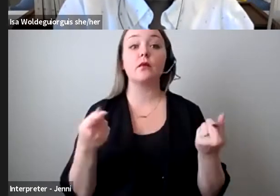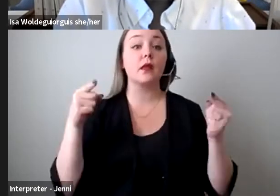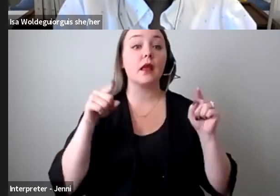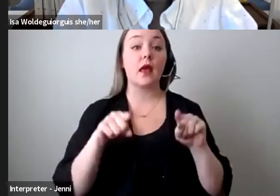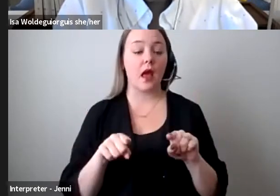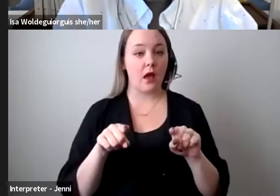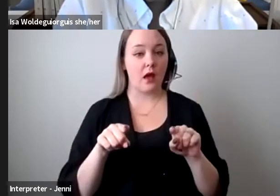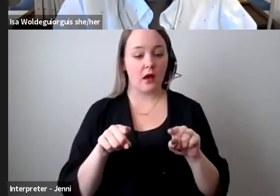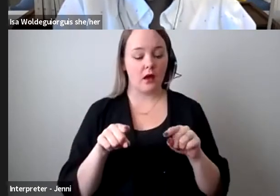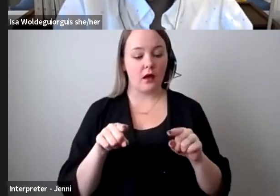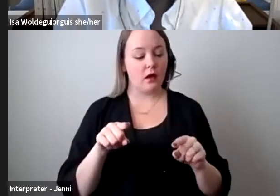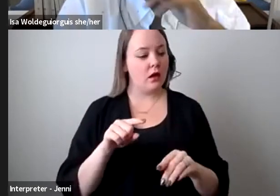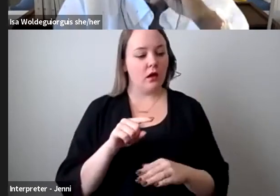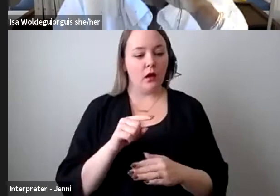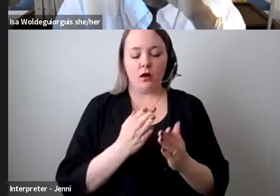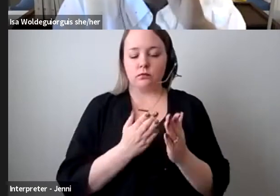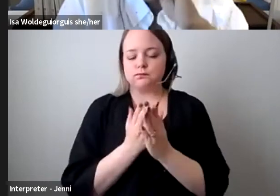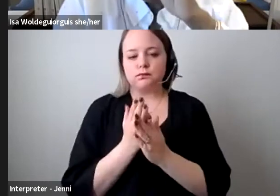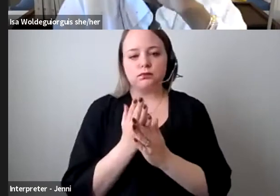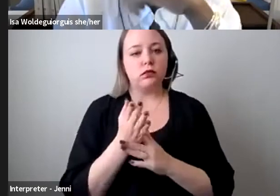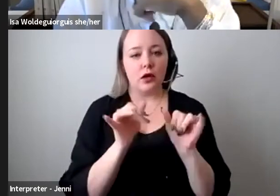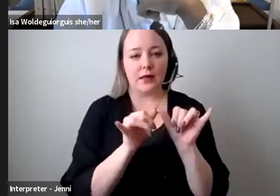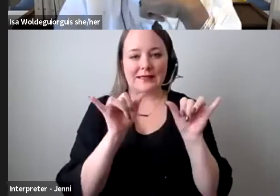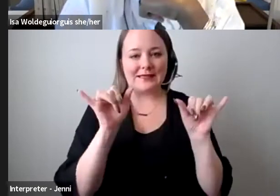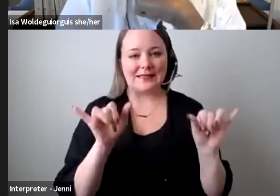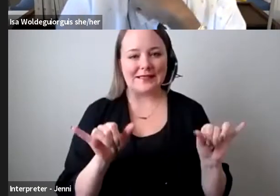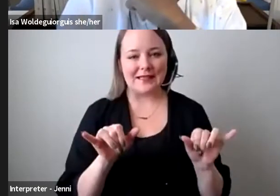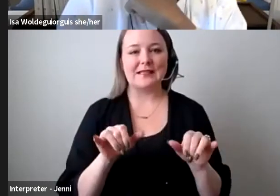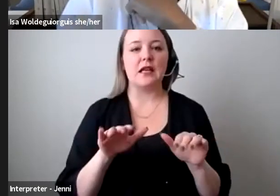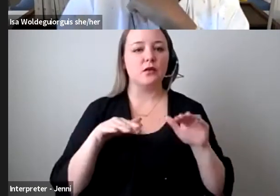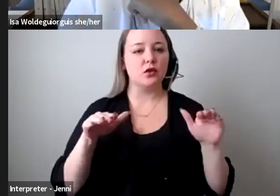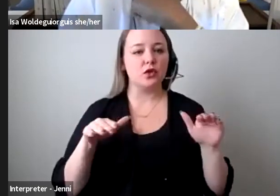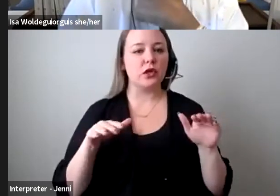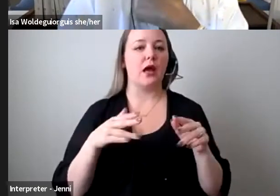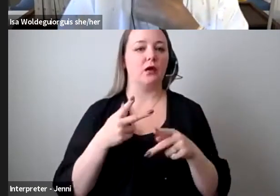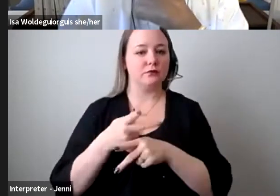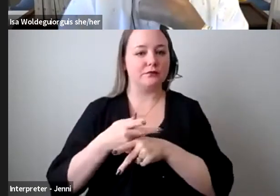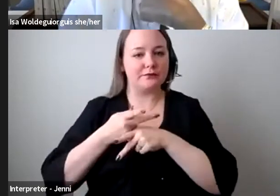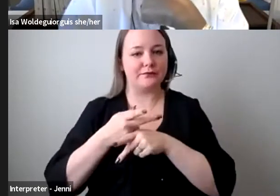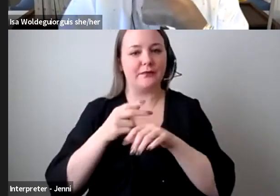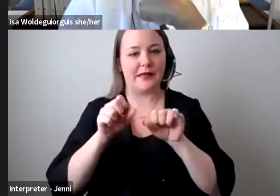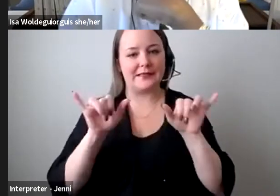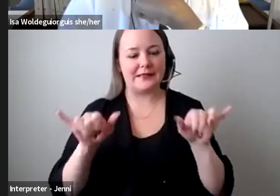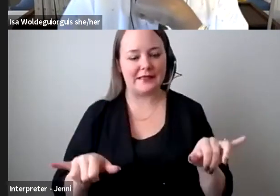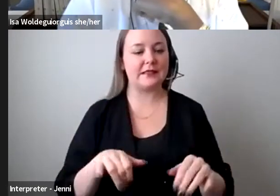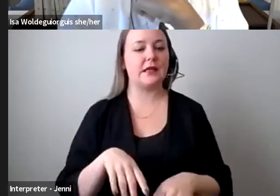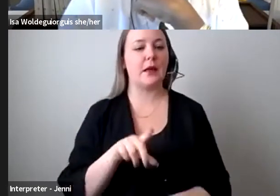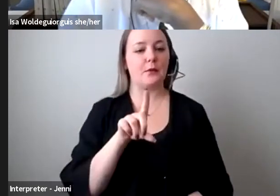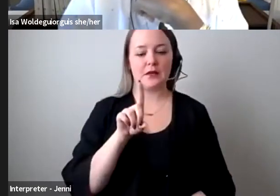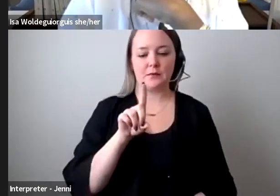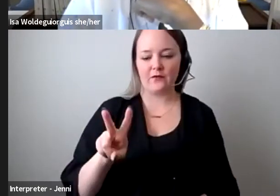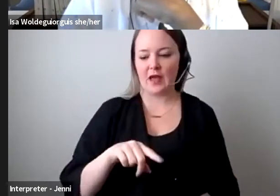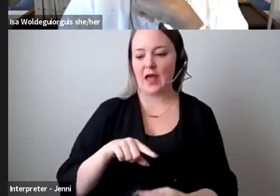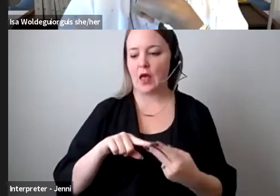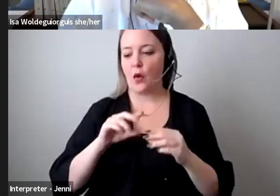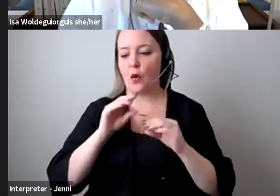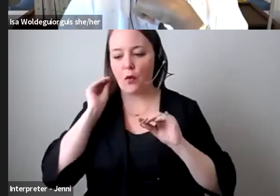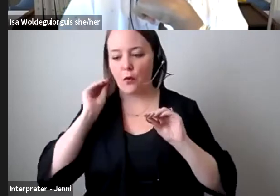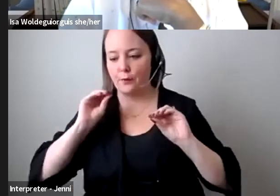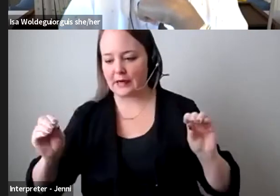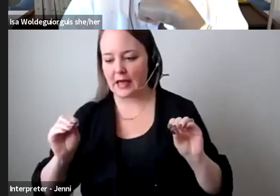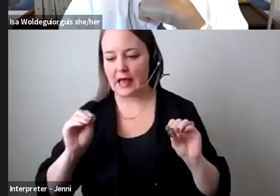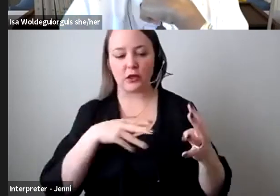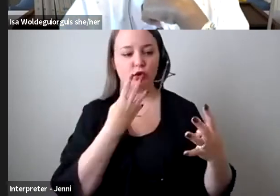through the whole system, the child welfare system, domestic violence, the homelessness, being locked up,